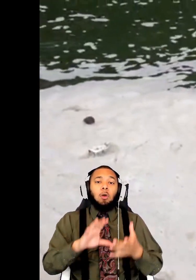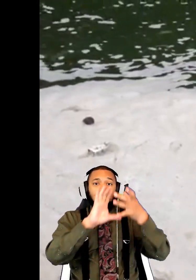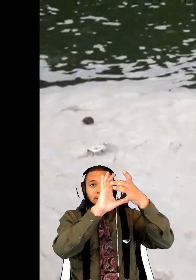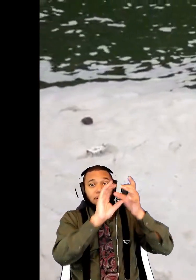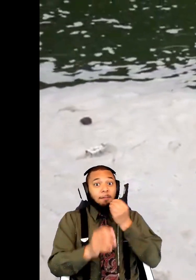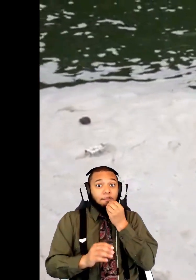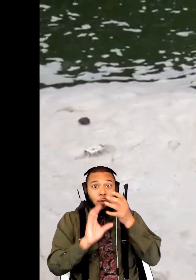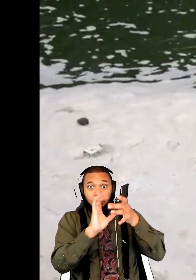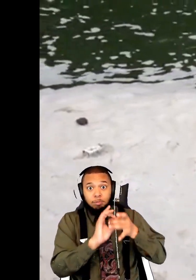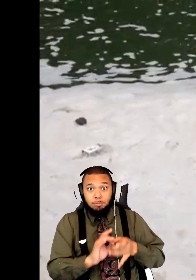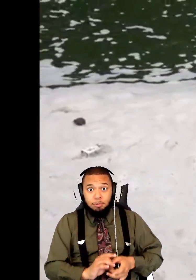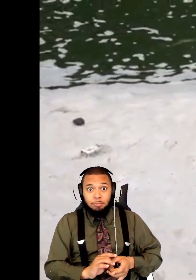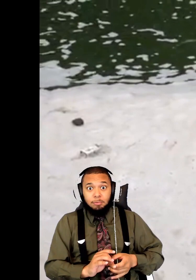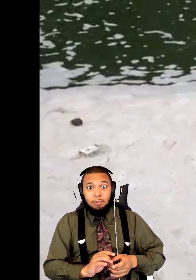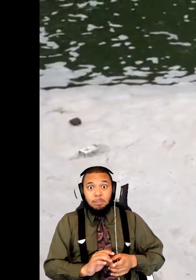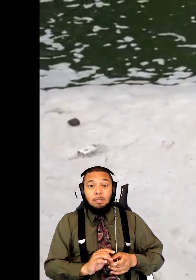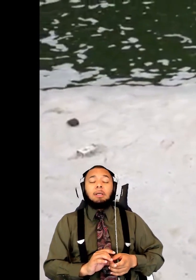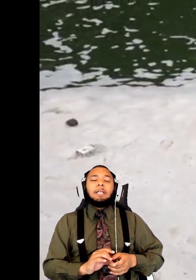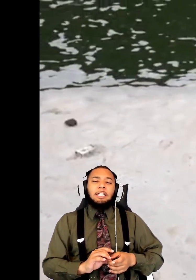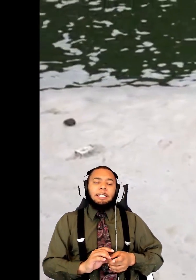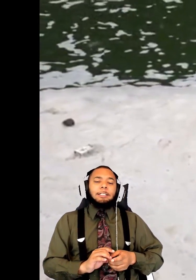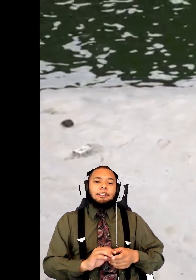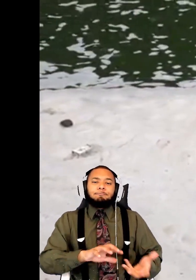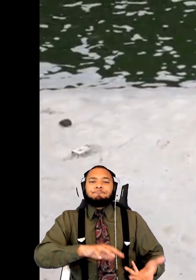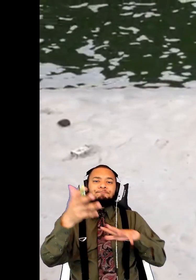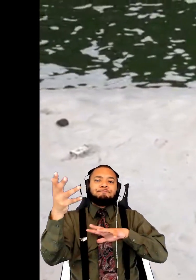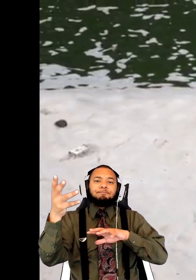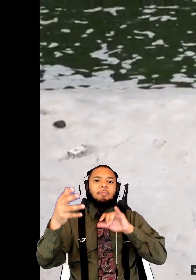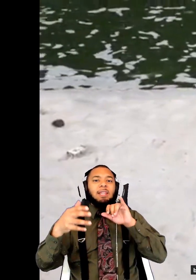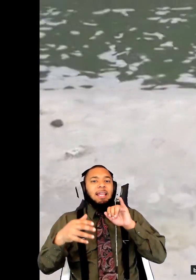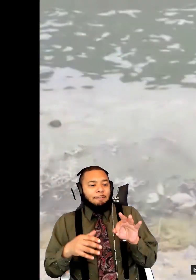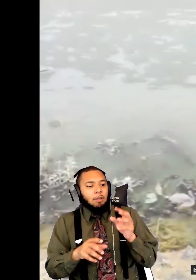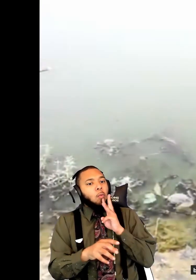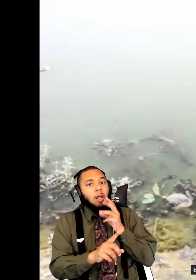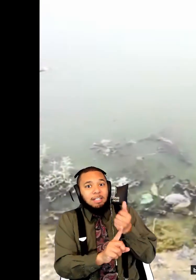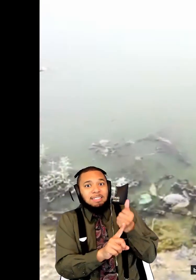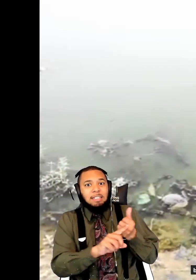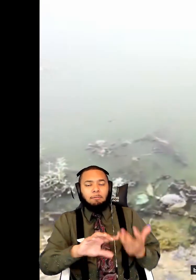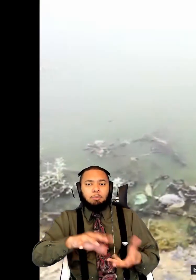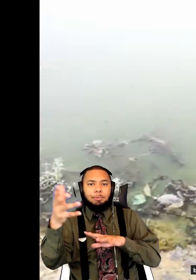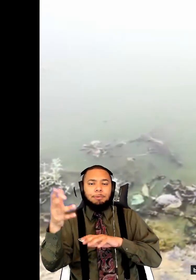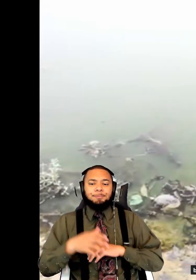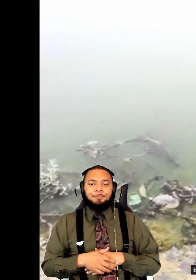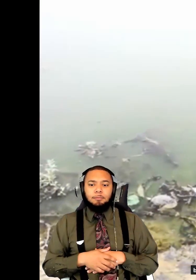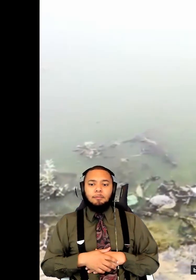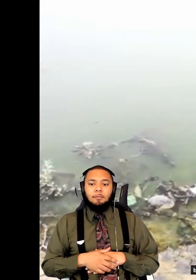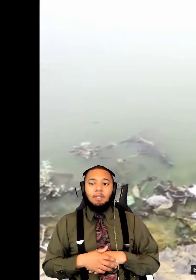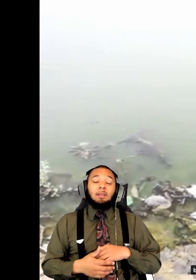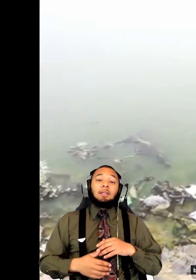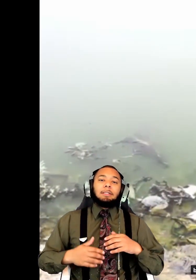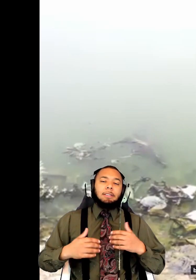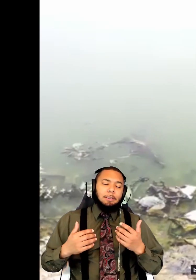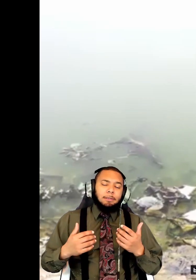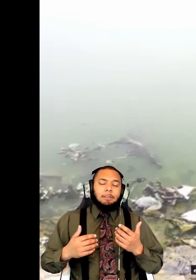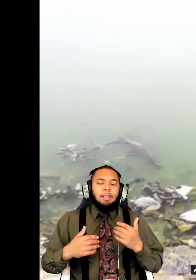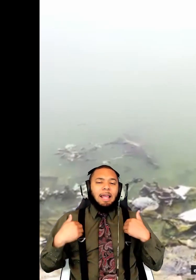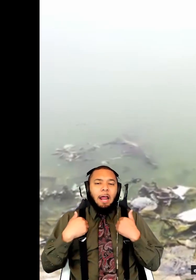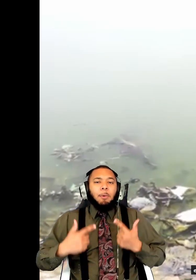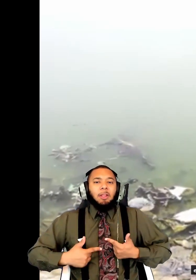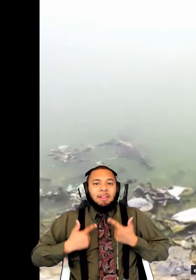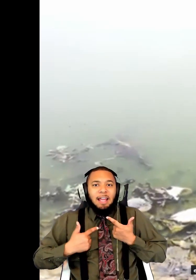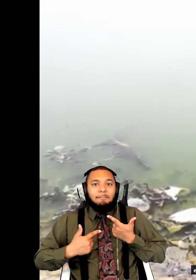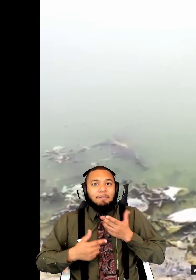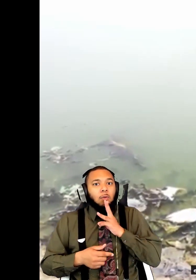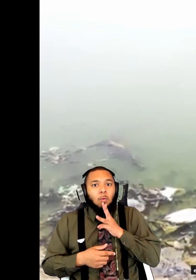chain are affected when you get a chemical imbalance in water. The aquatic organisms are going to be directly affected, obviously, because